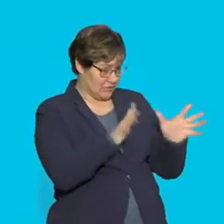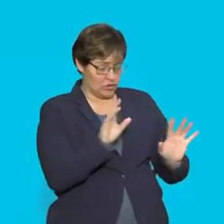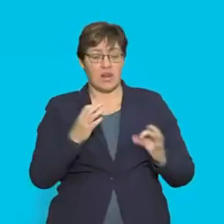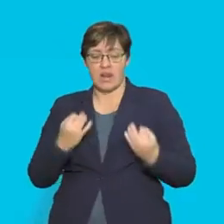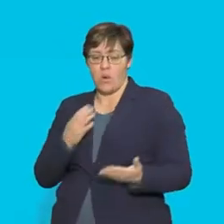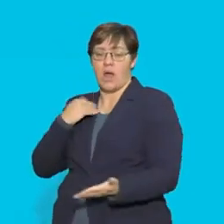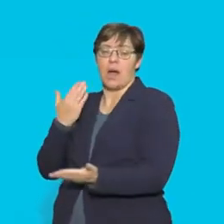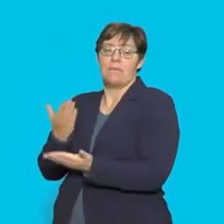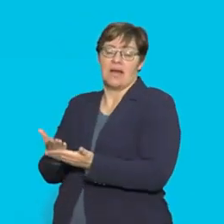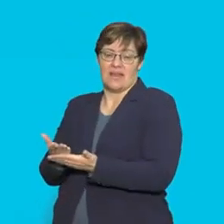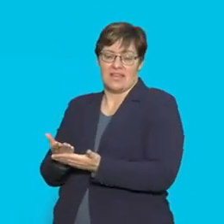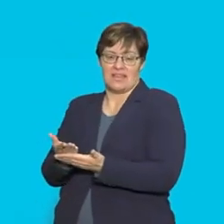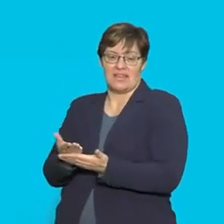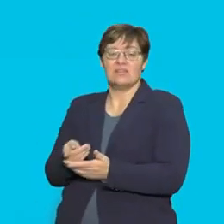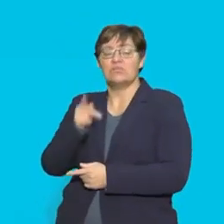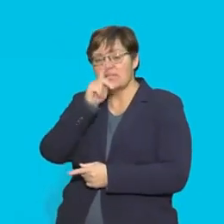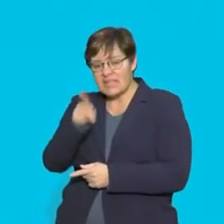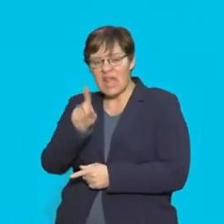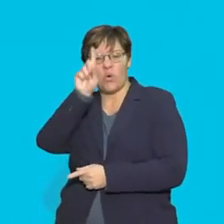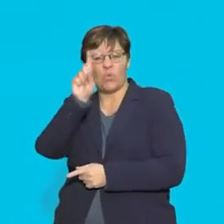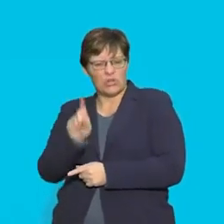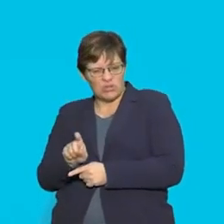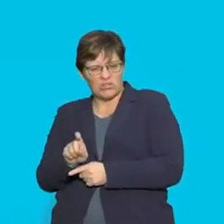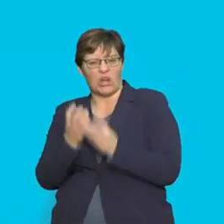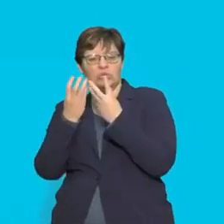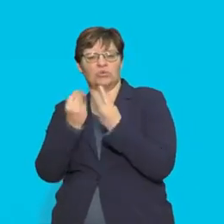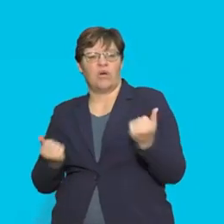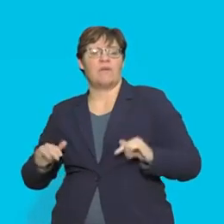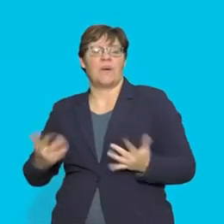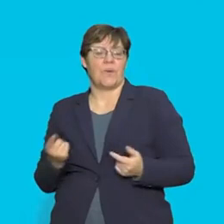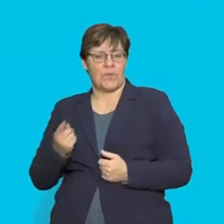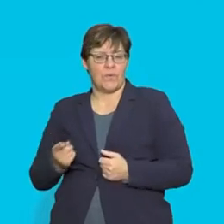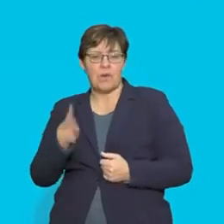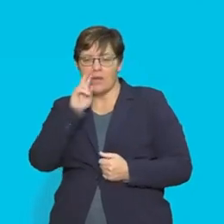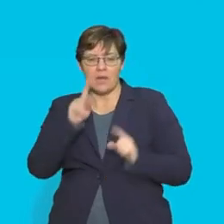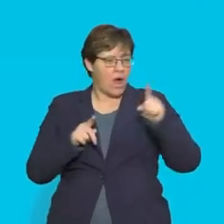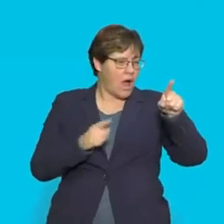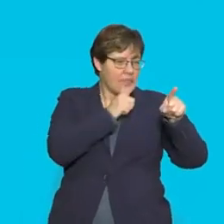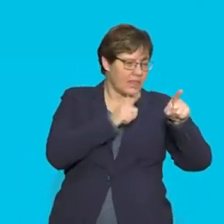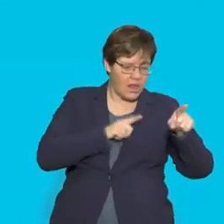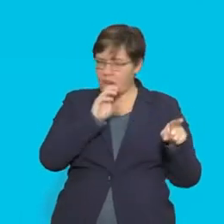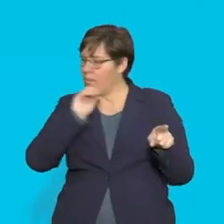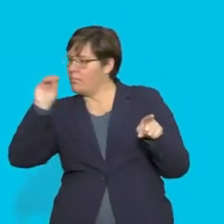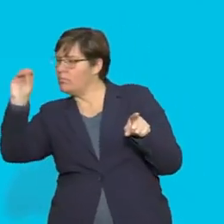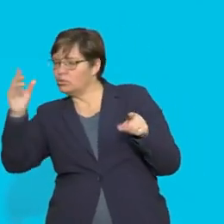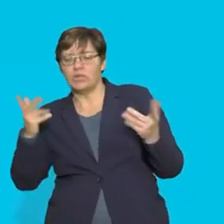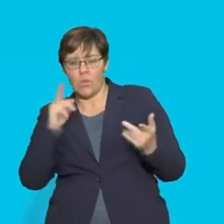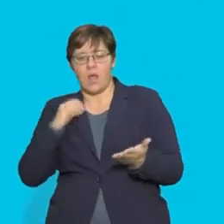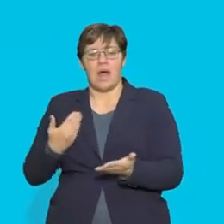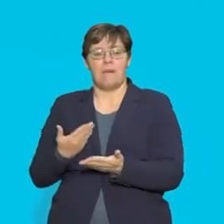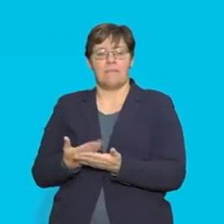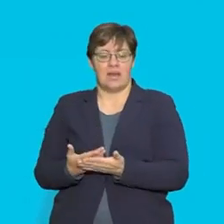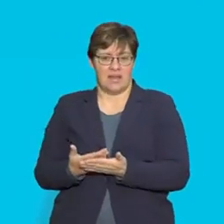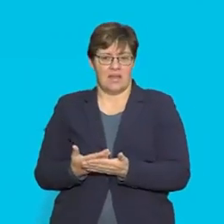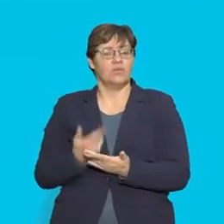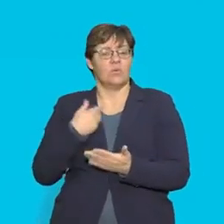we've spoken about in terms of the riders to then solve these questions and see how do we visually see the properties and